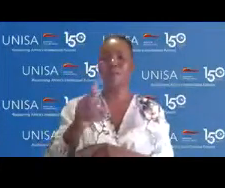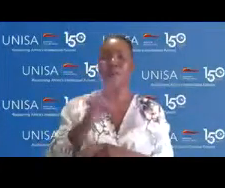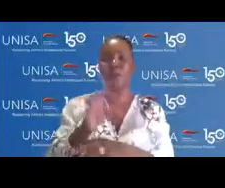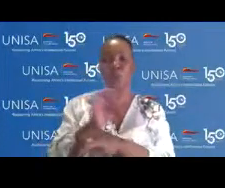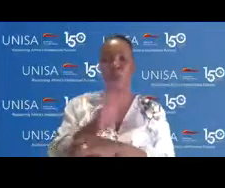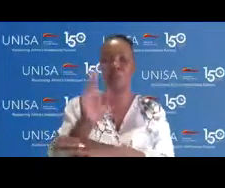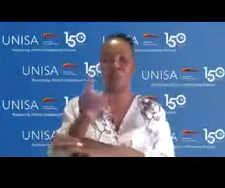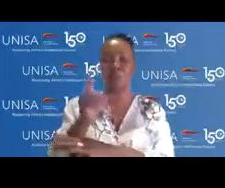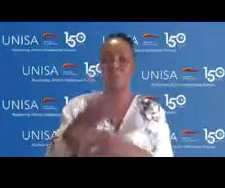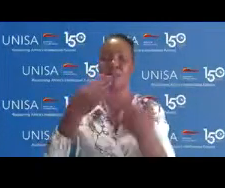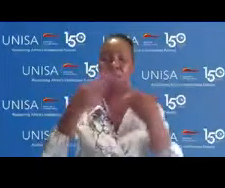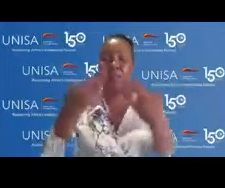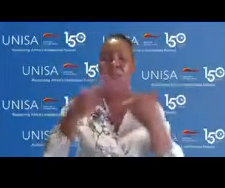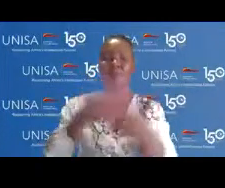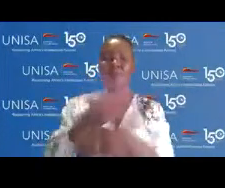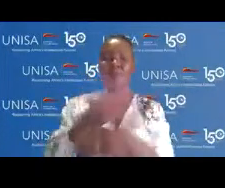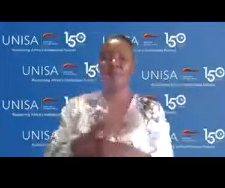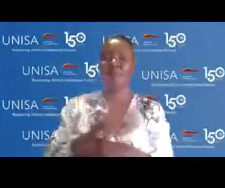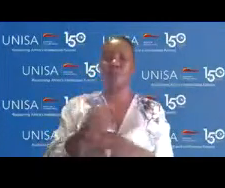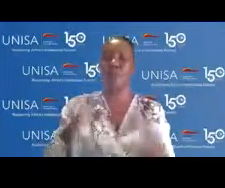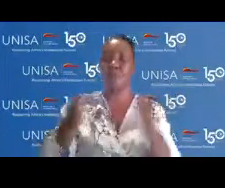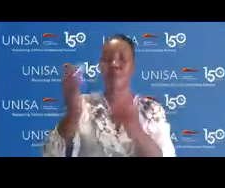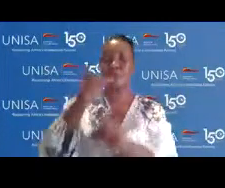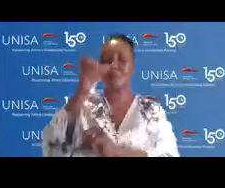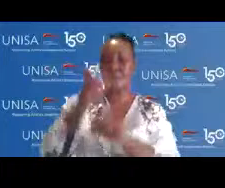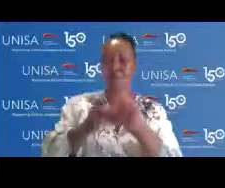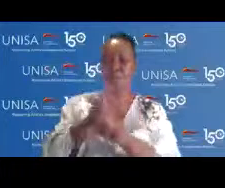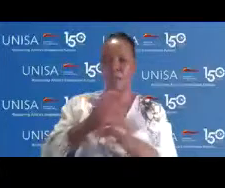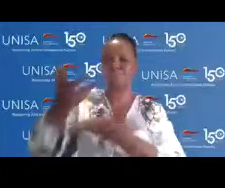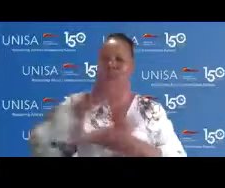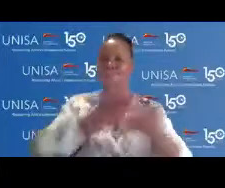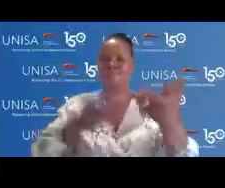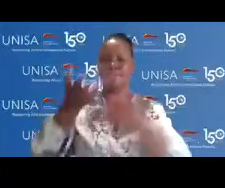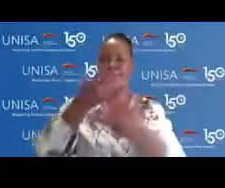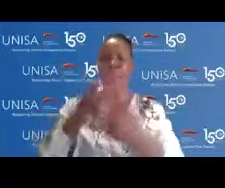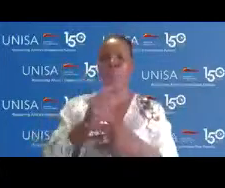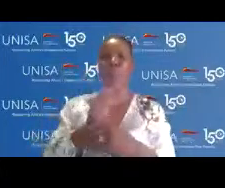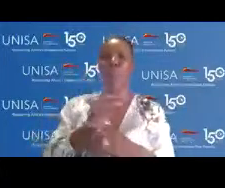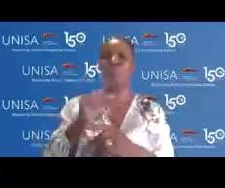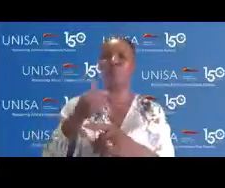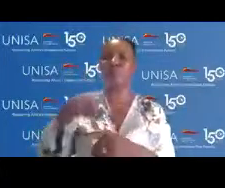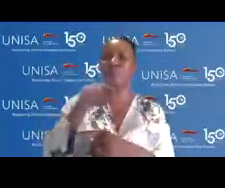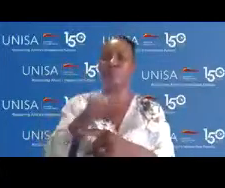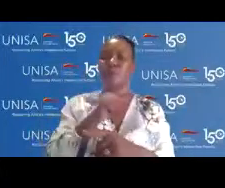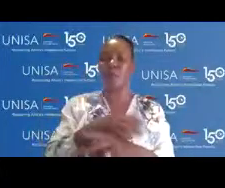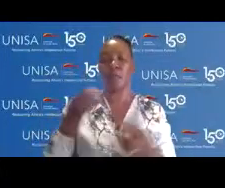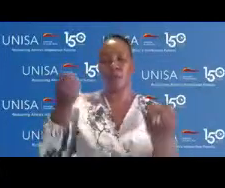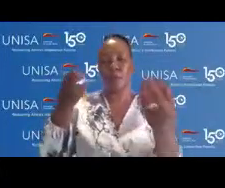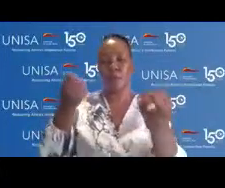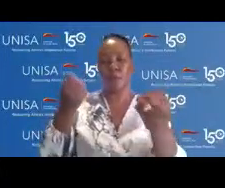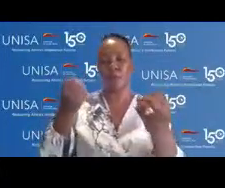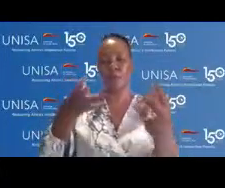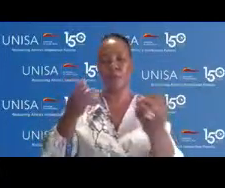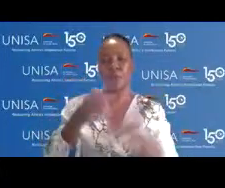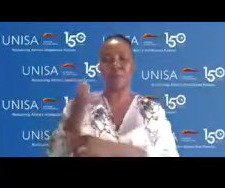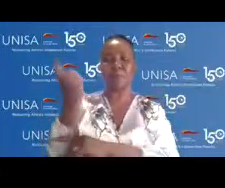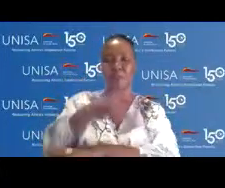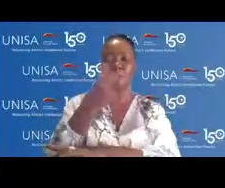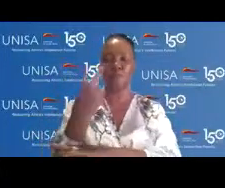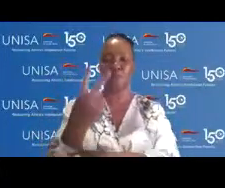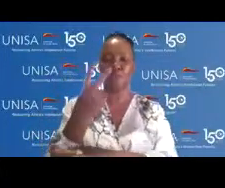our fantastic facilitator for the engaging and informative day 2 of the